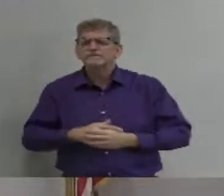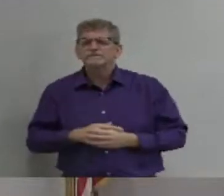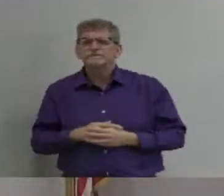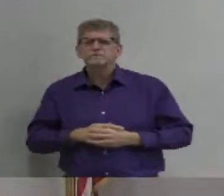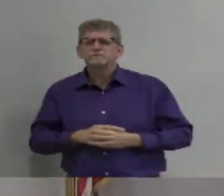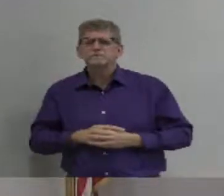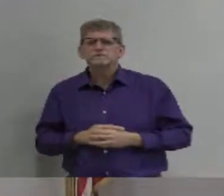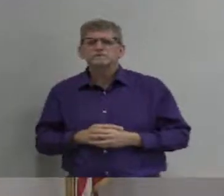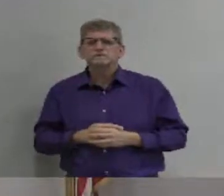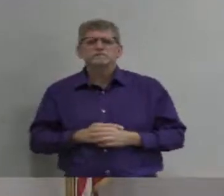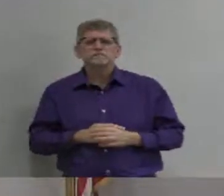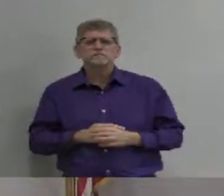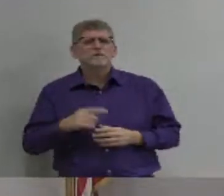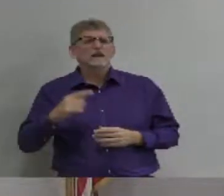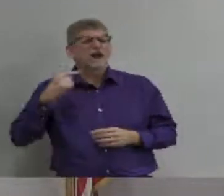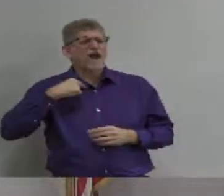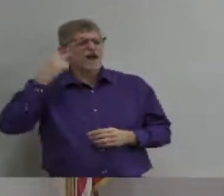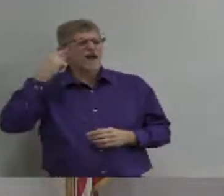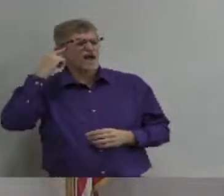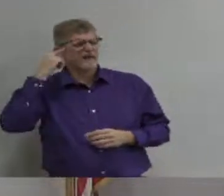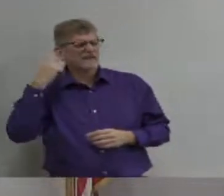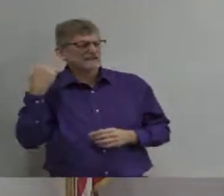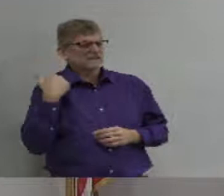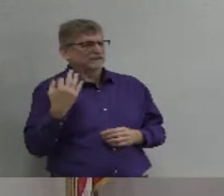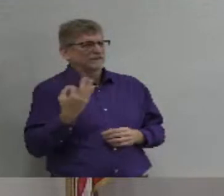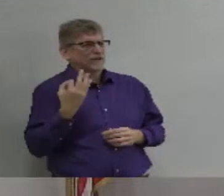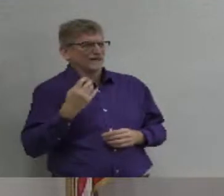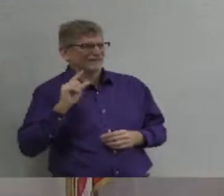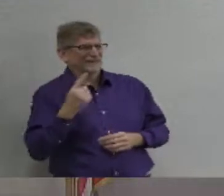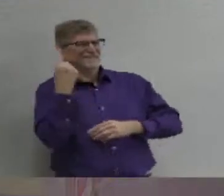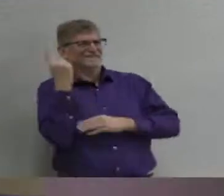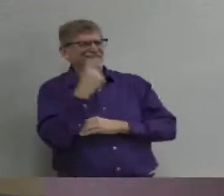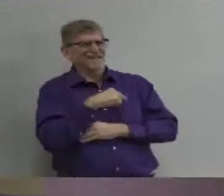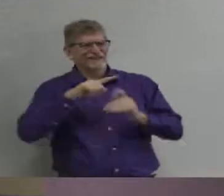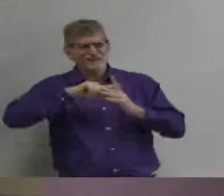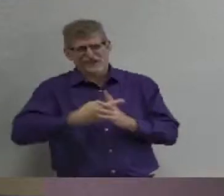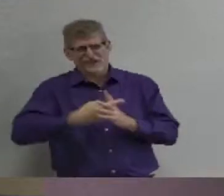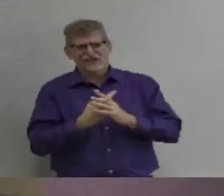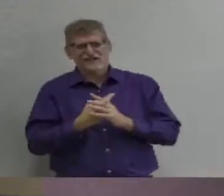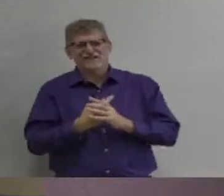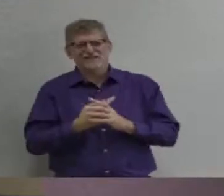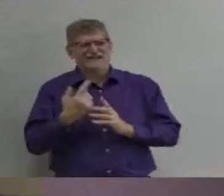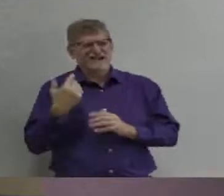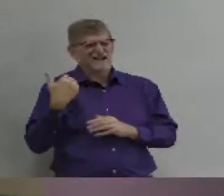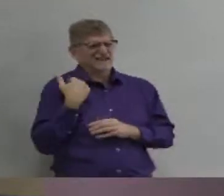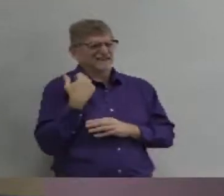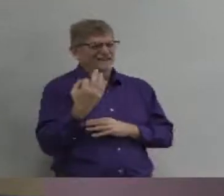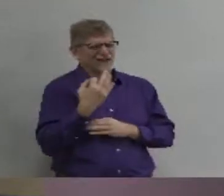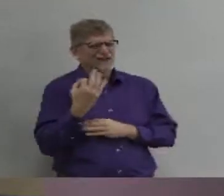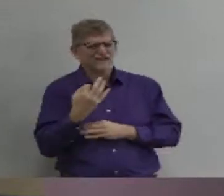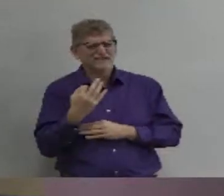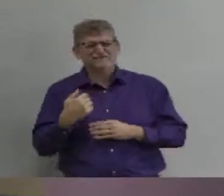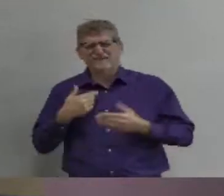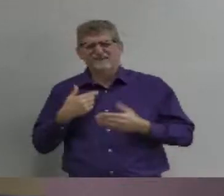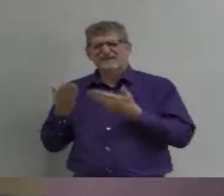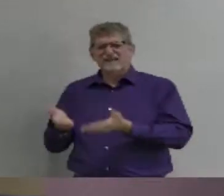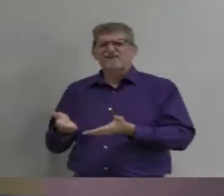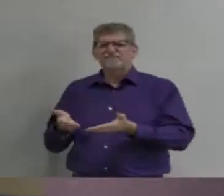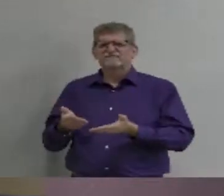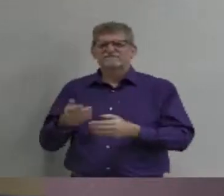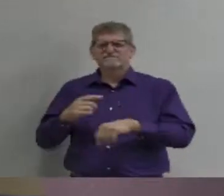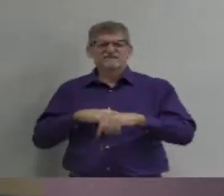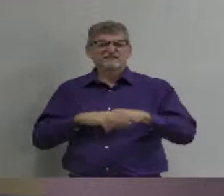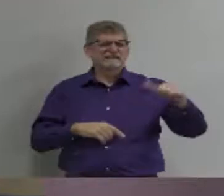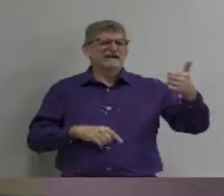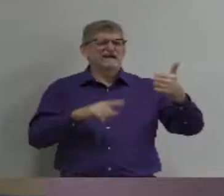make a comment about that. Yeah, so last Friday we were there from 10 to 2 p.m. And